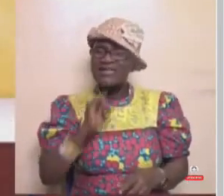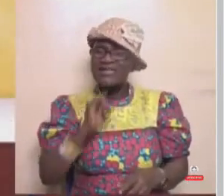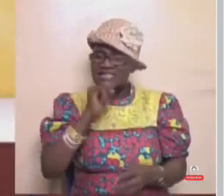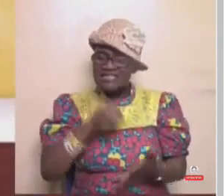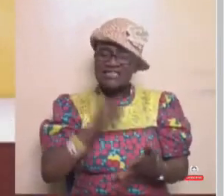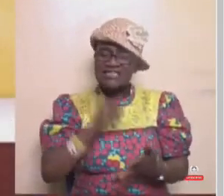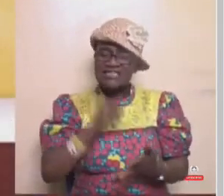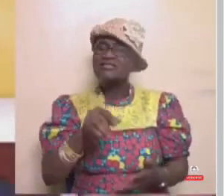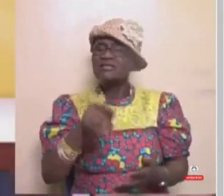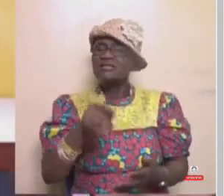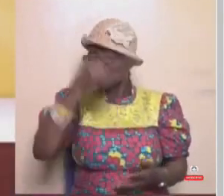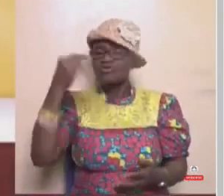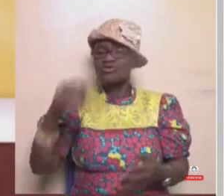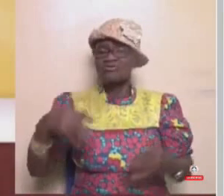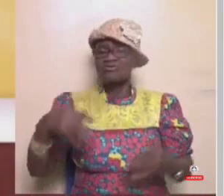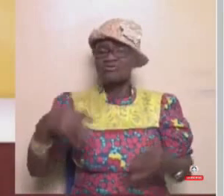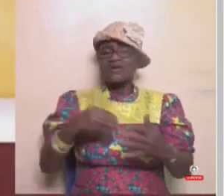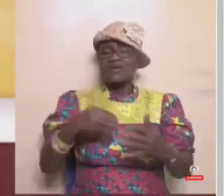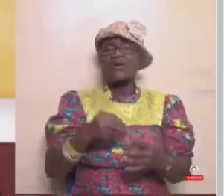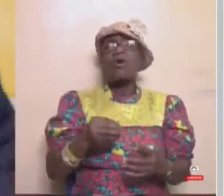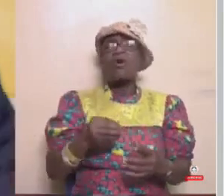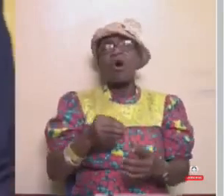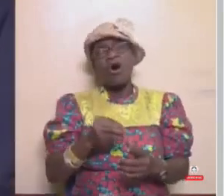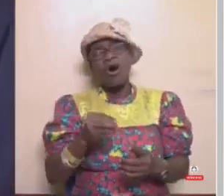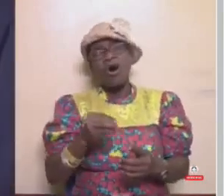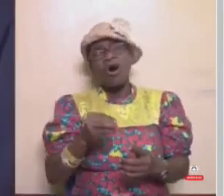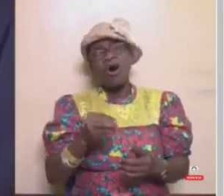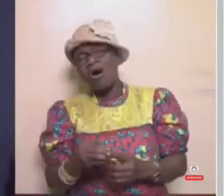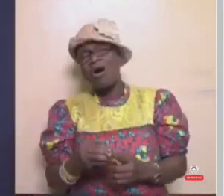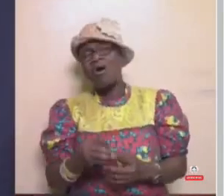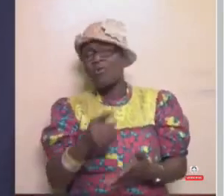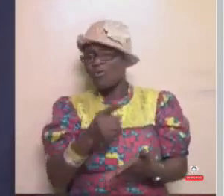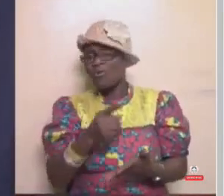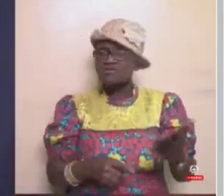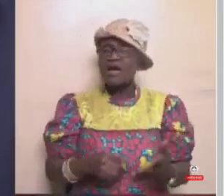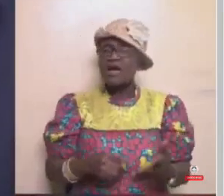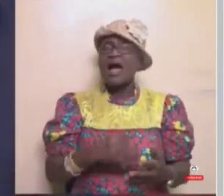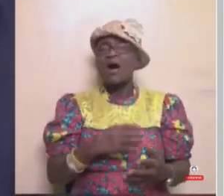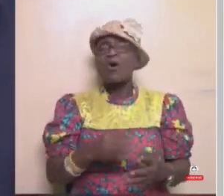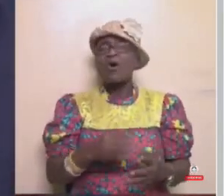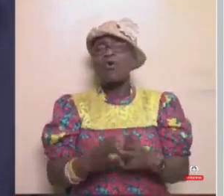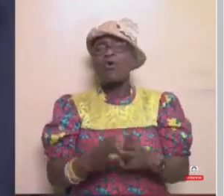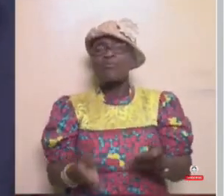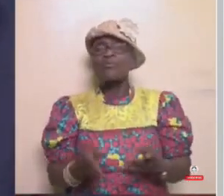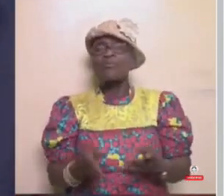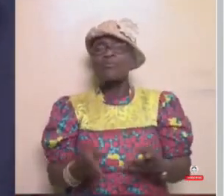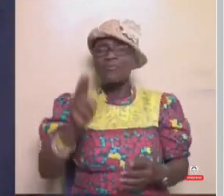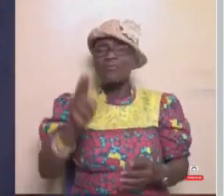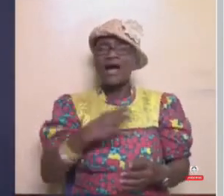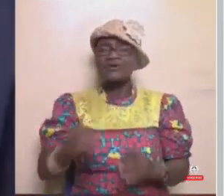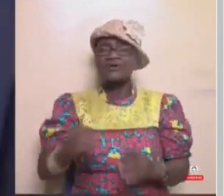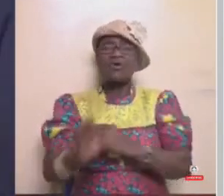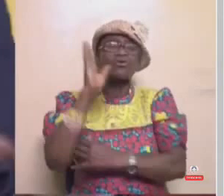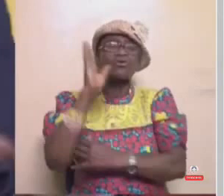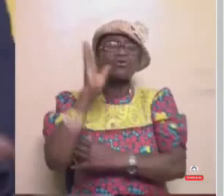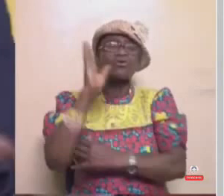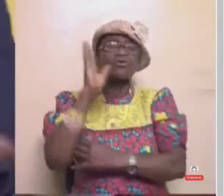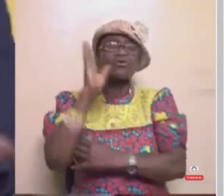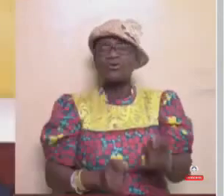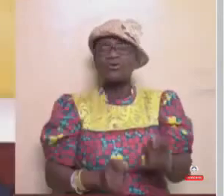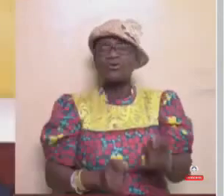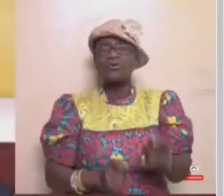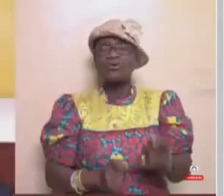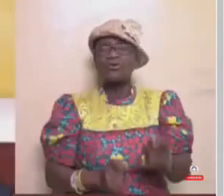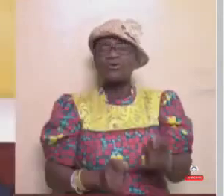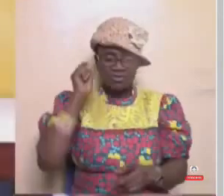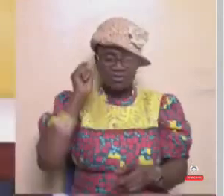or what? Open up, and God will intervene." So she opened up, and Elisha